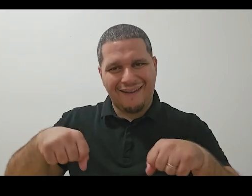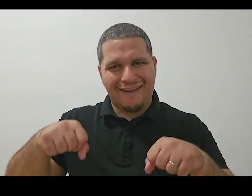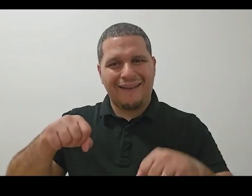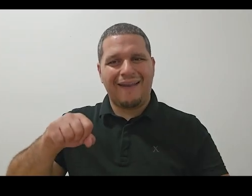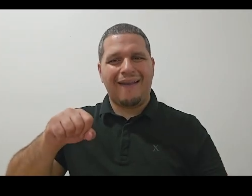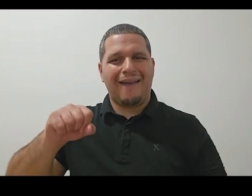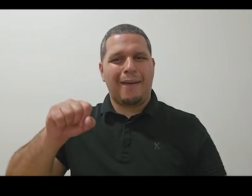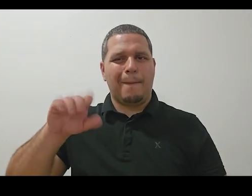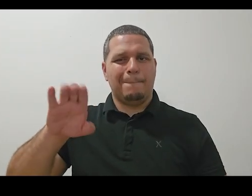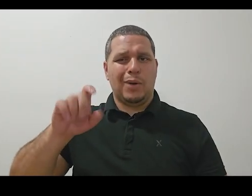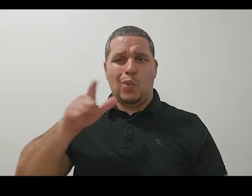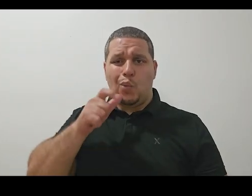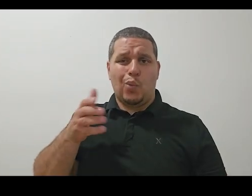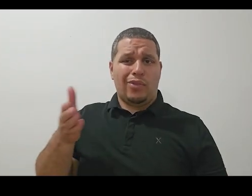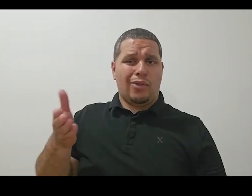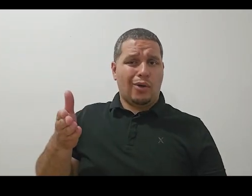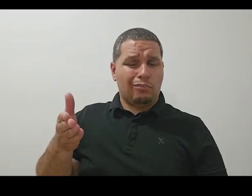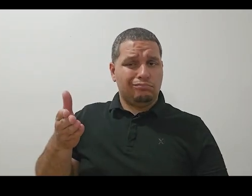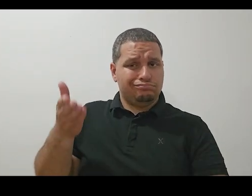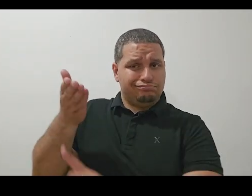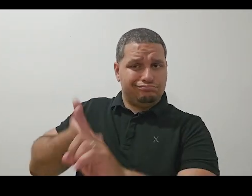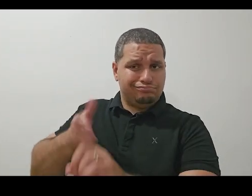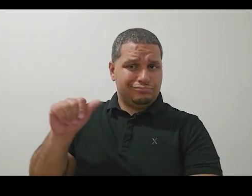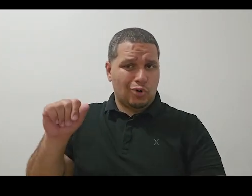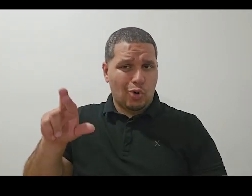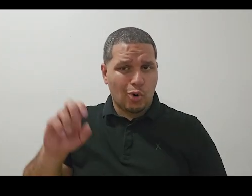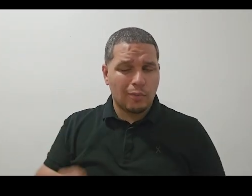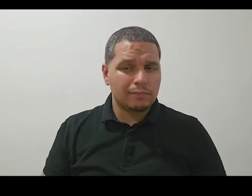they can be who they are, and then